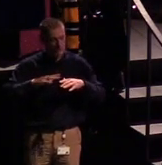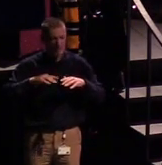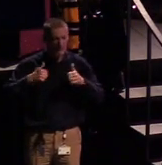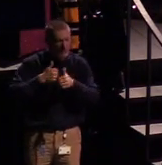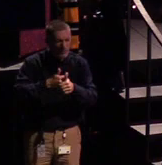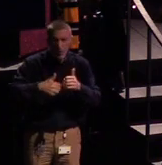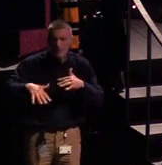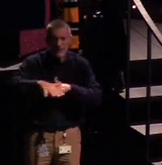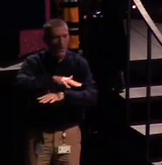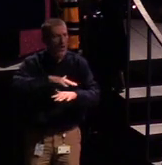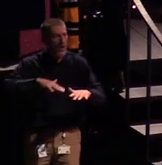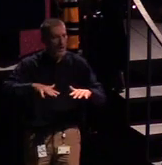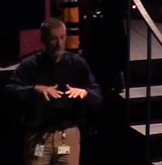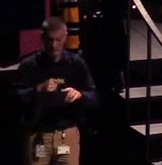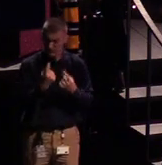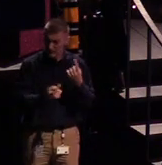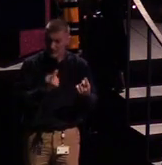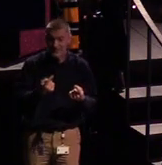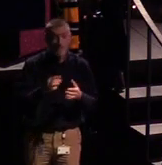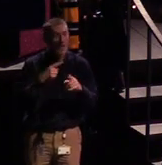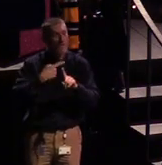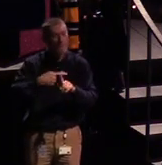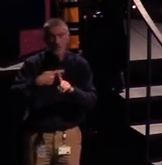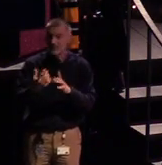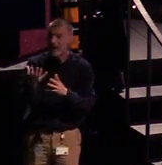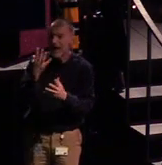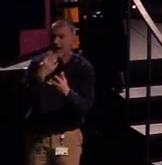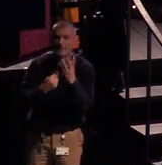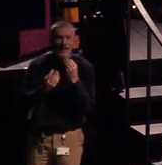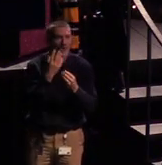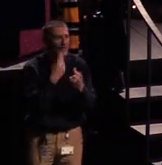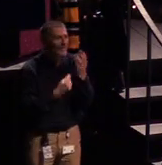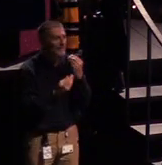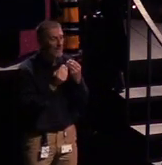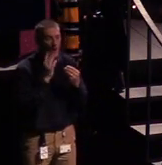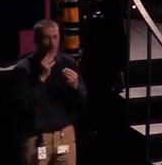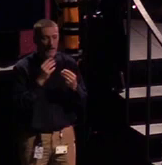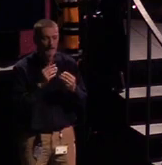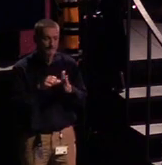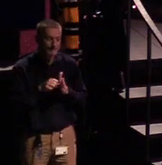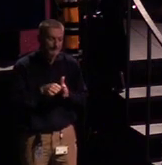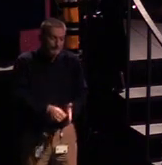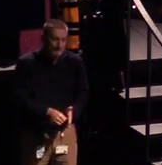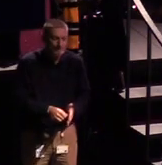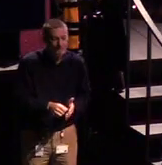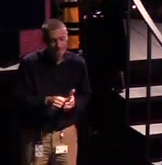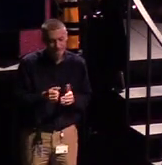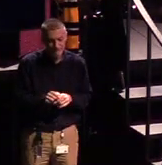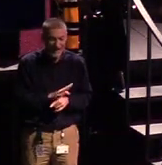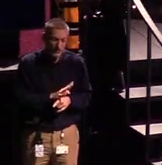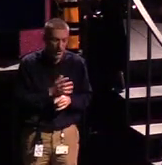people have positive experiences to draw on when times are tough biscuit Herrick I love cats and